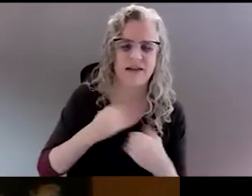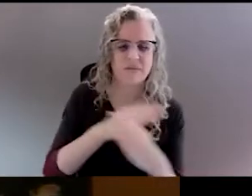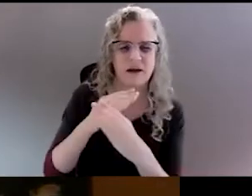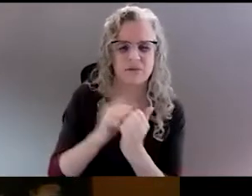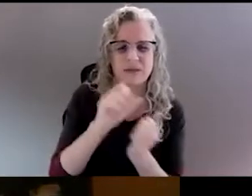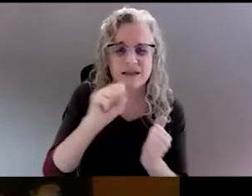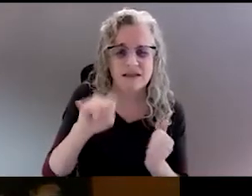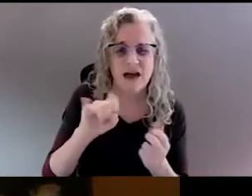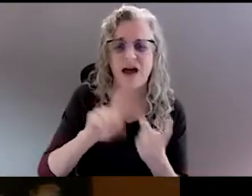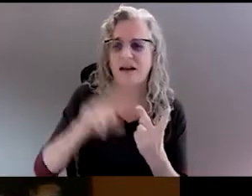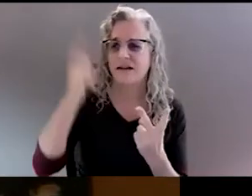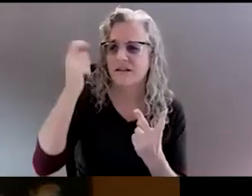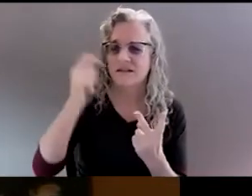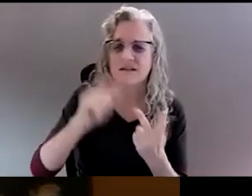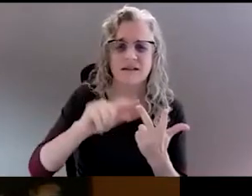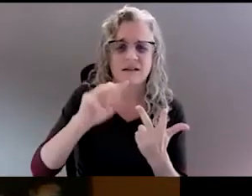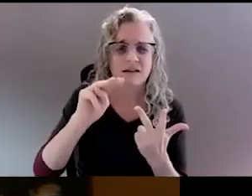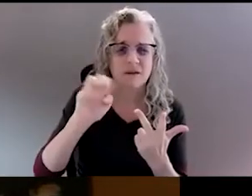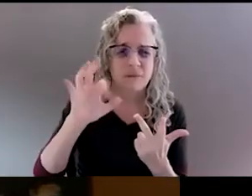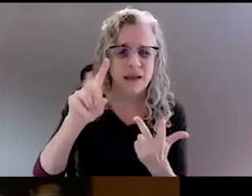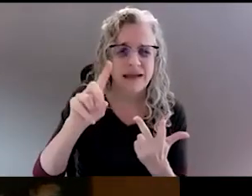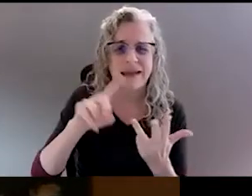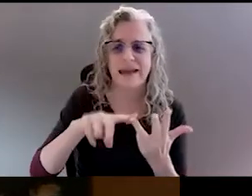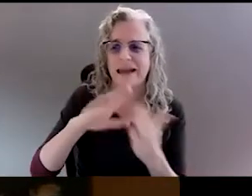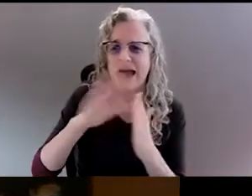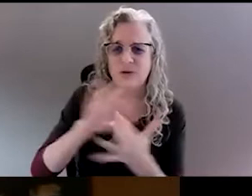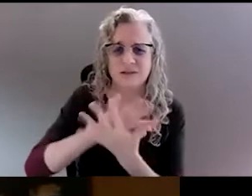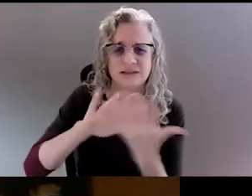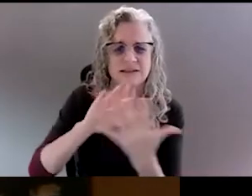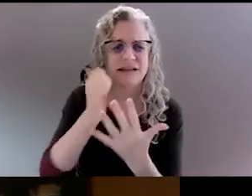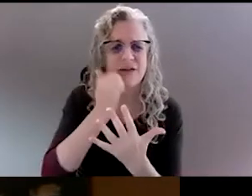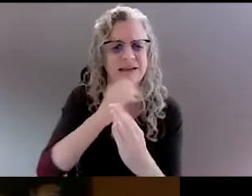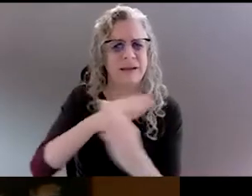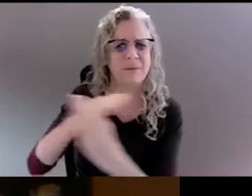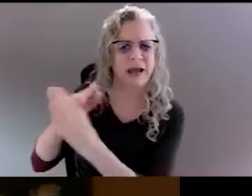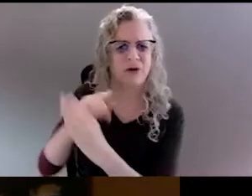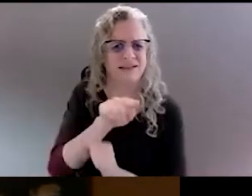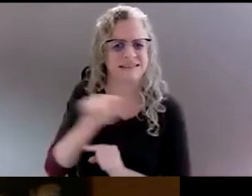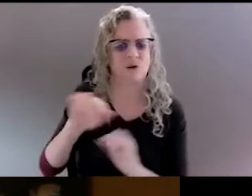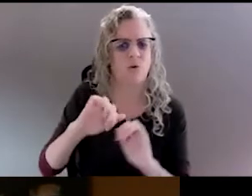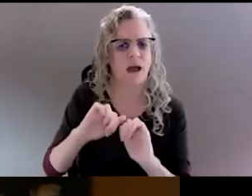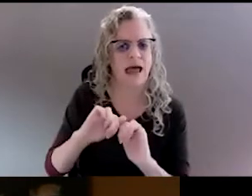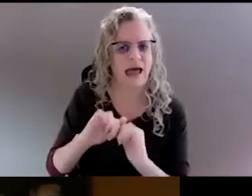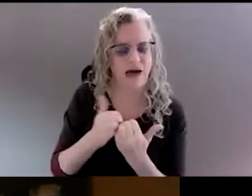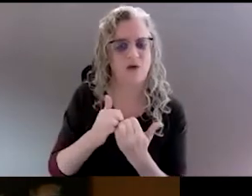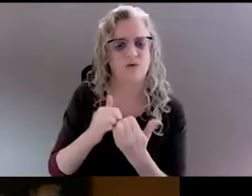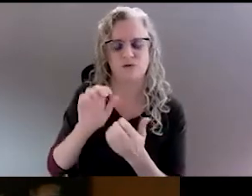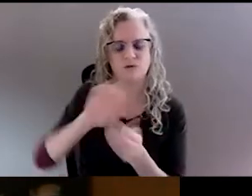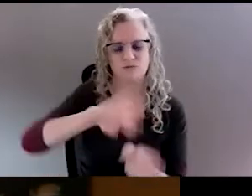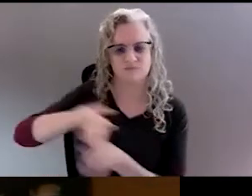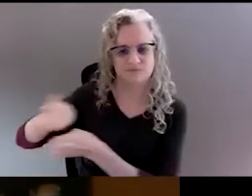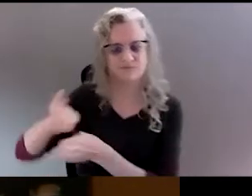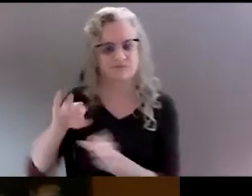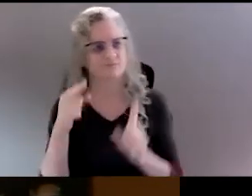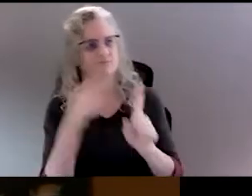we need in order to heavily push in order to create the world that we wish and profess to see.